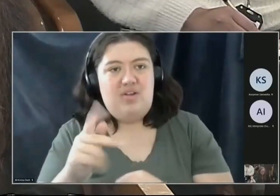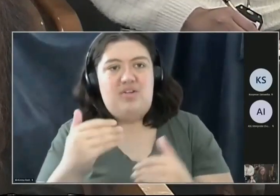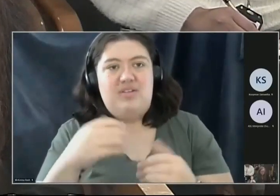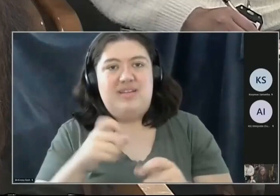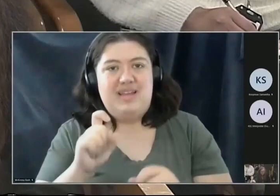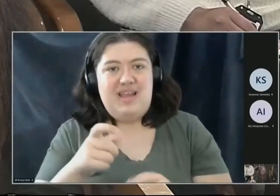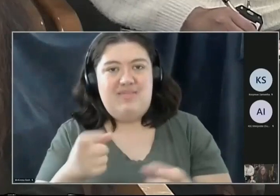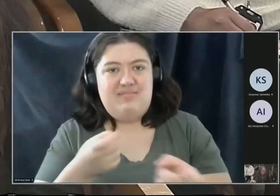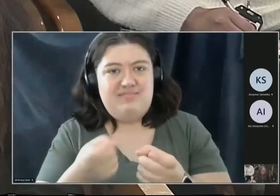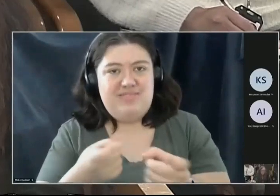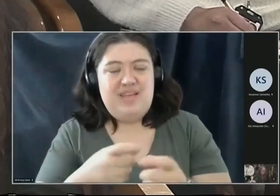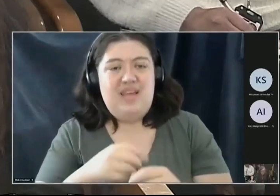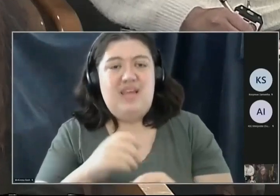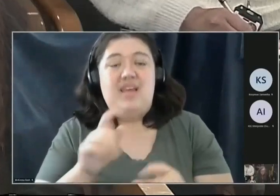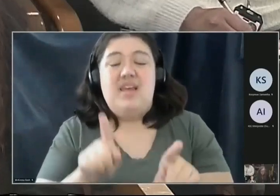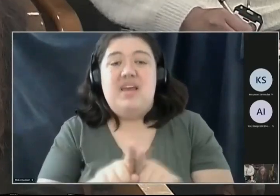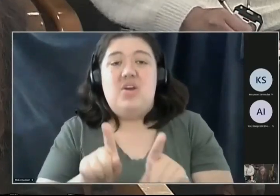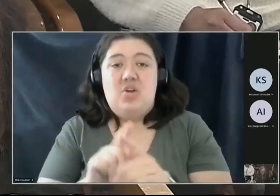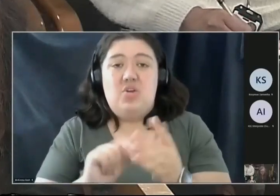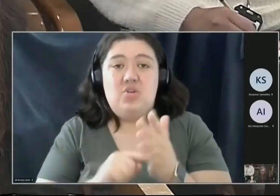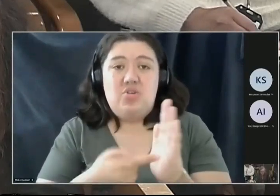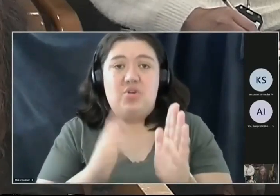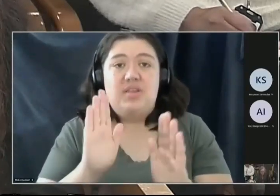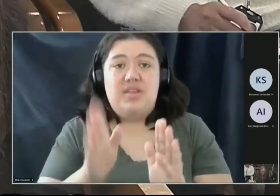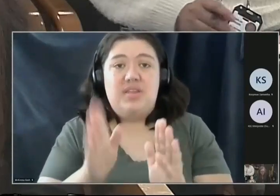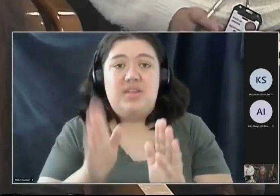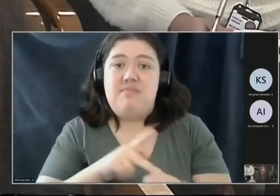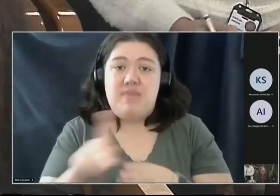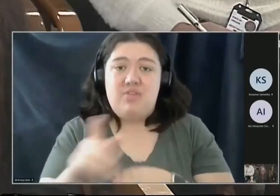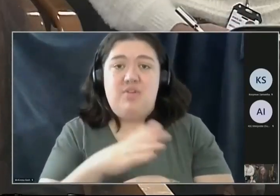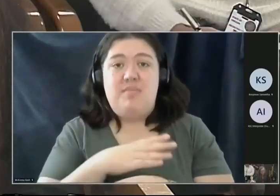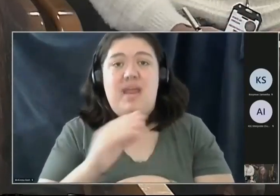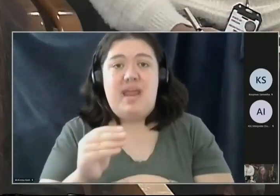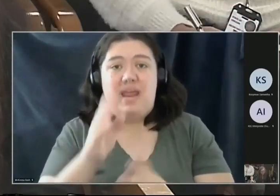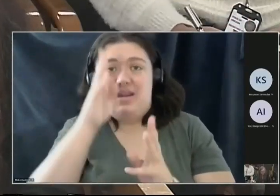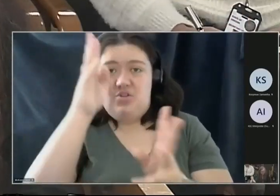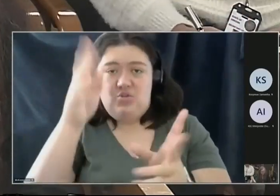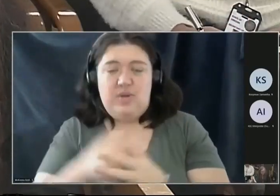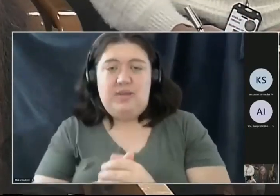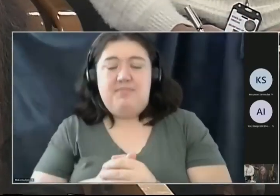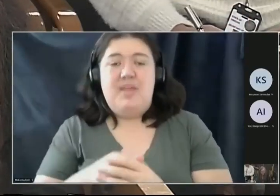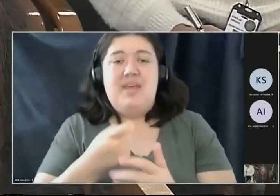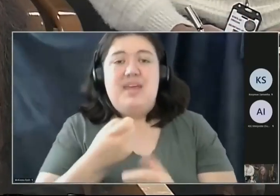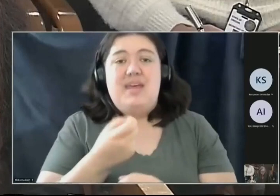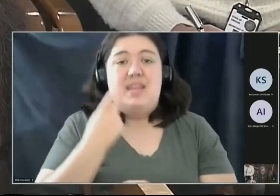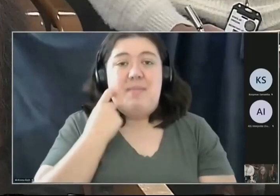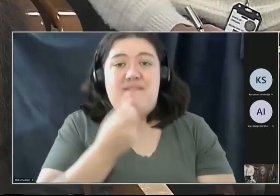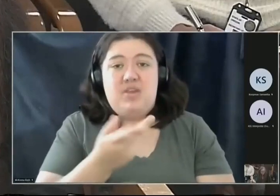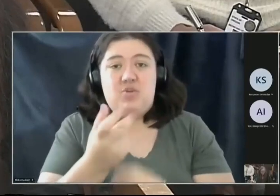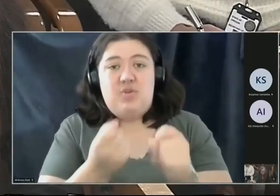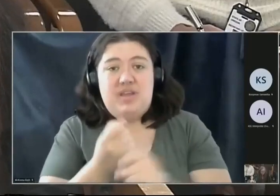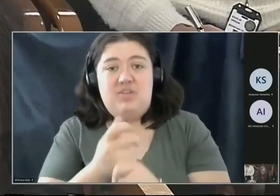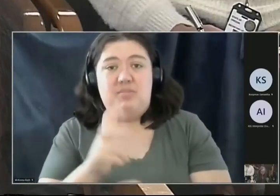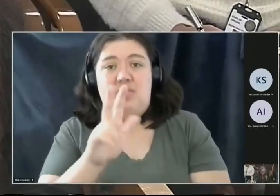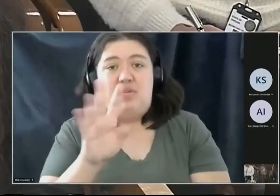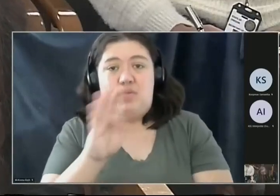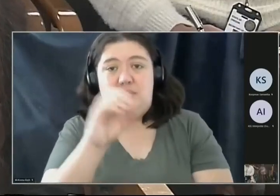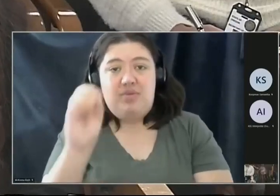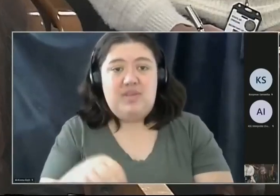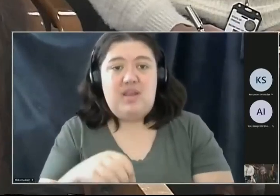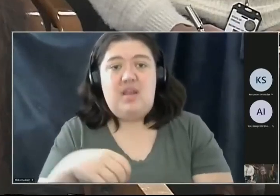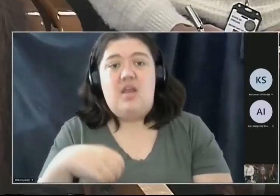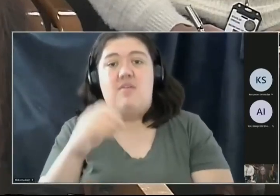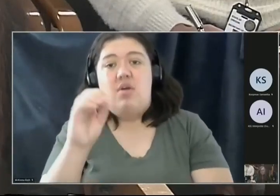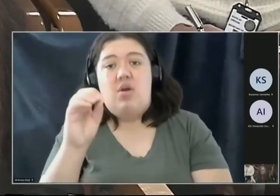their professionalism and ingenuity. Over the last few years, almost 34% of Oregon's county clerks